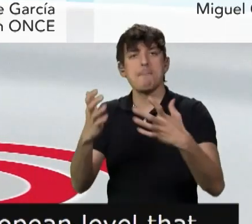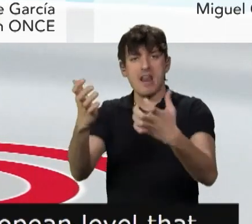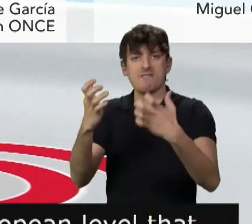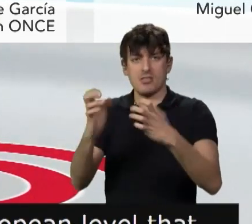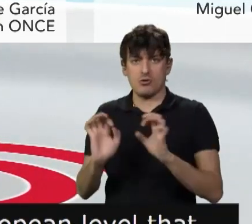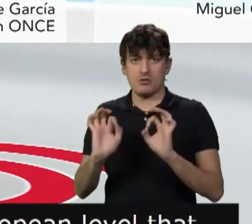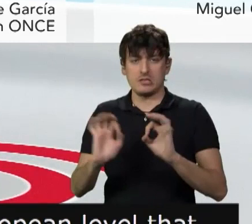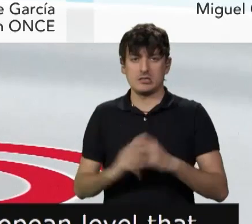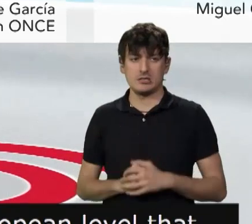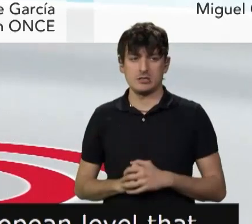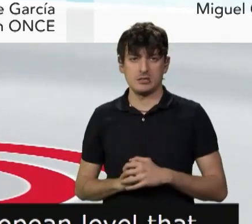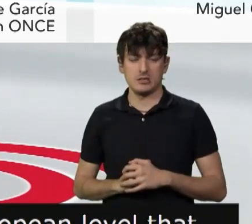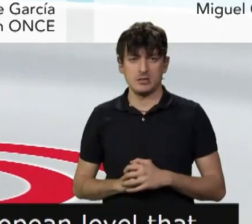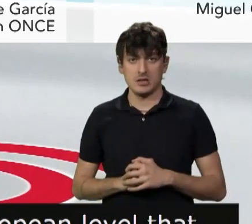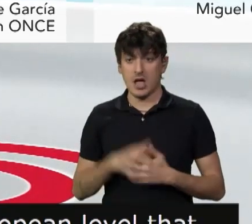citizens.